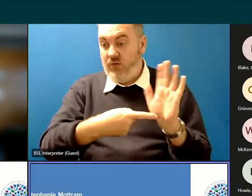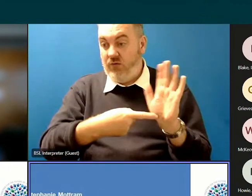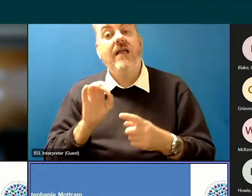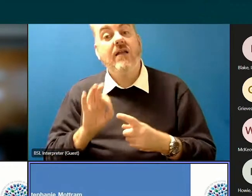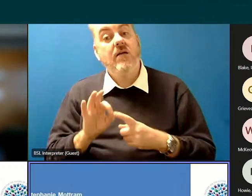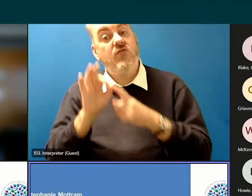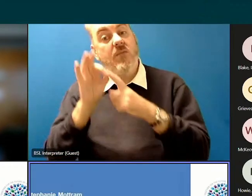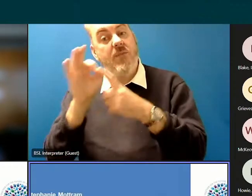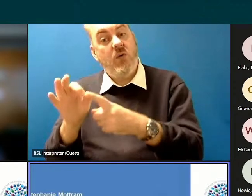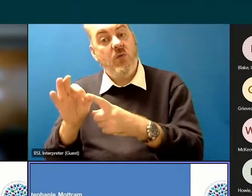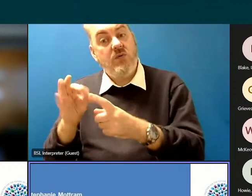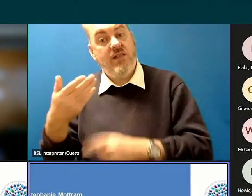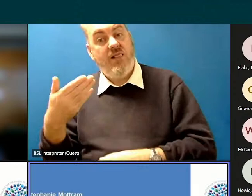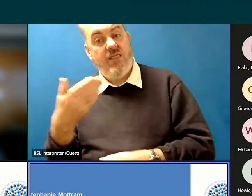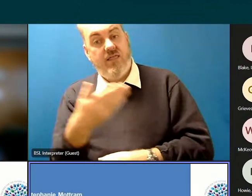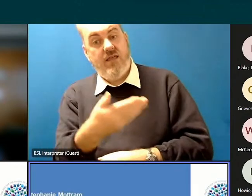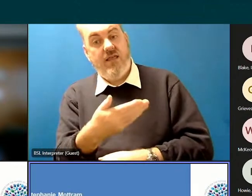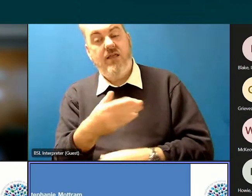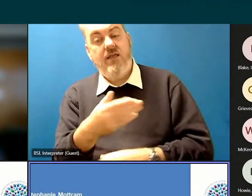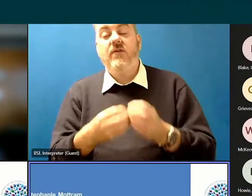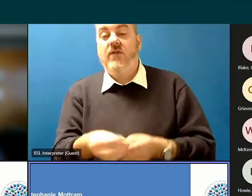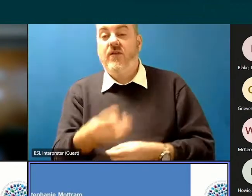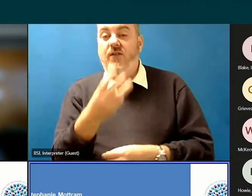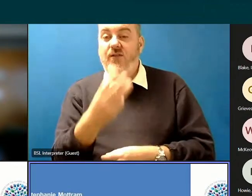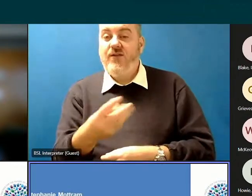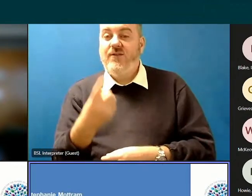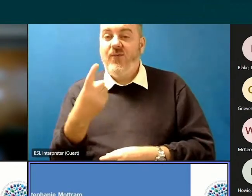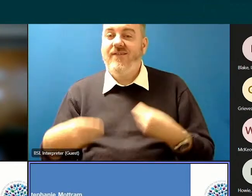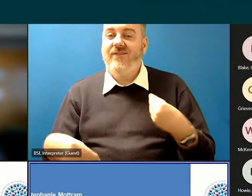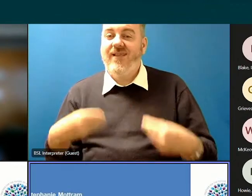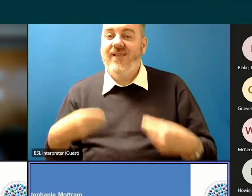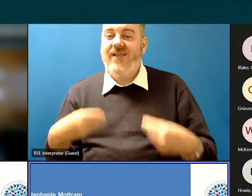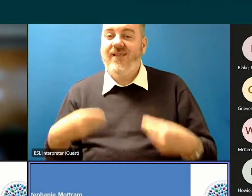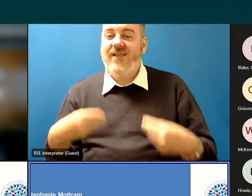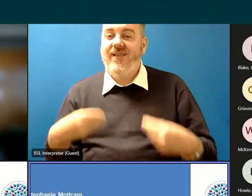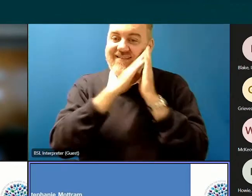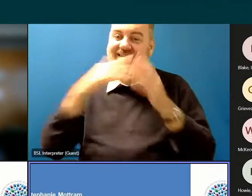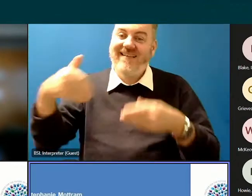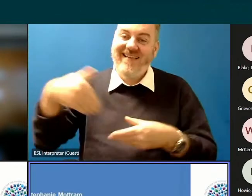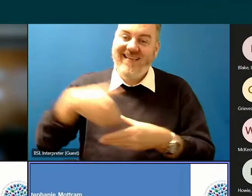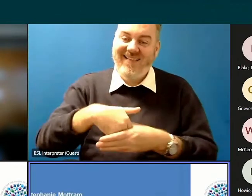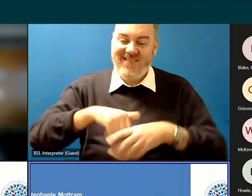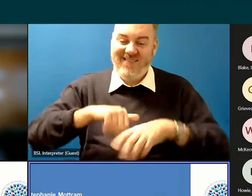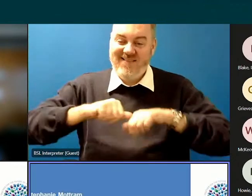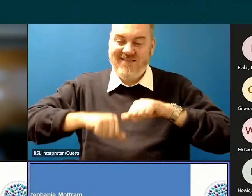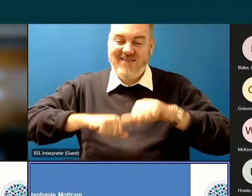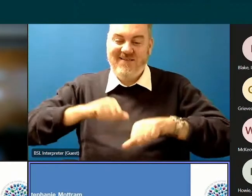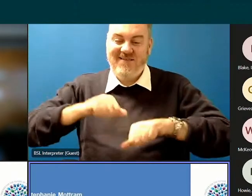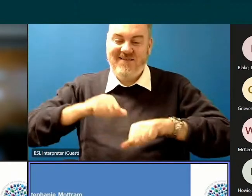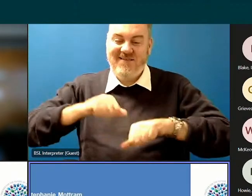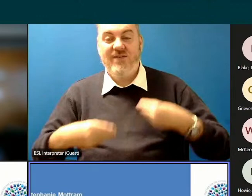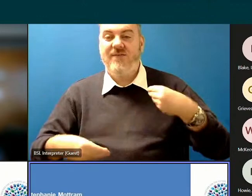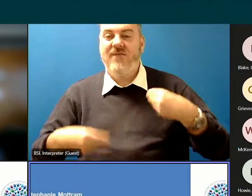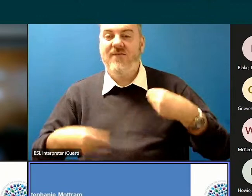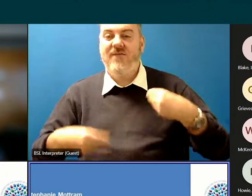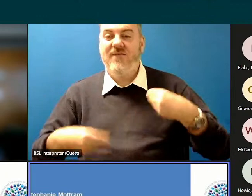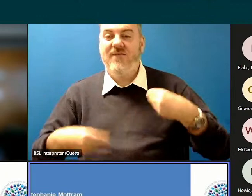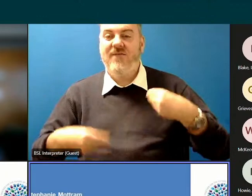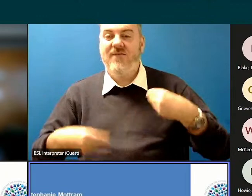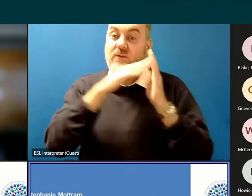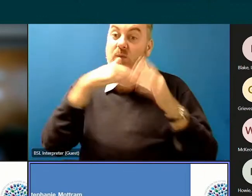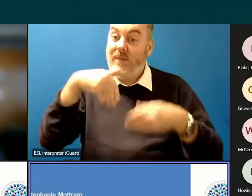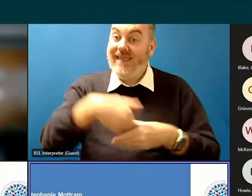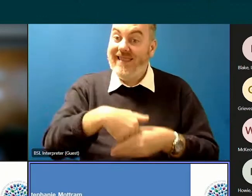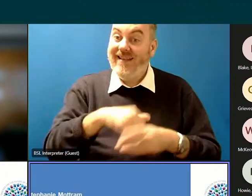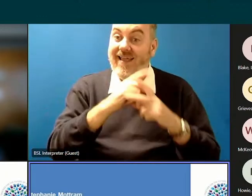proposal to introduce what we call 31 flexible beds within the system, and they flexible beds would be within a care